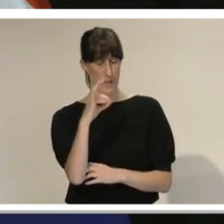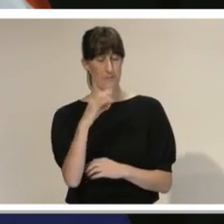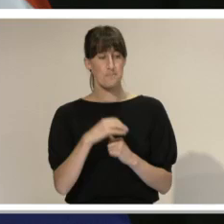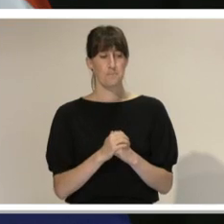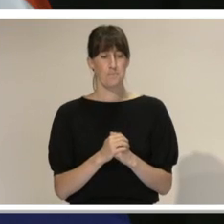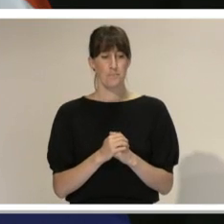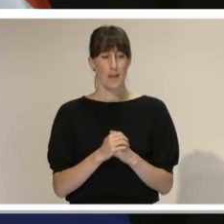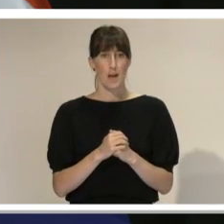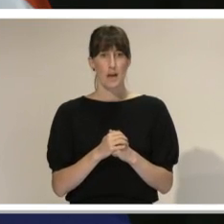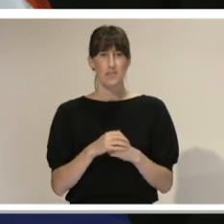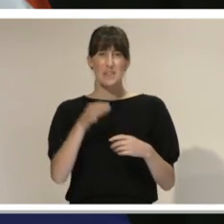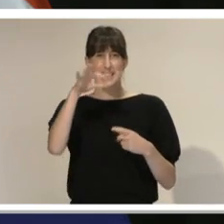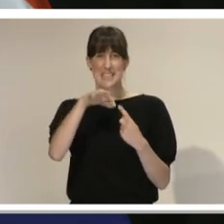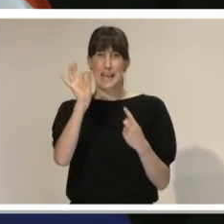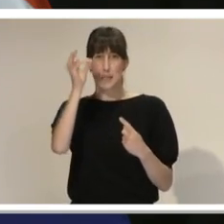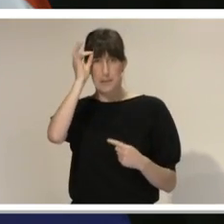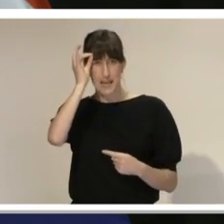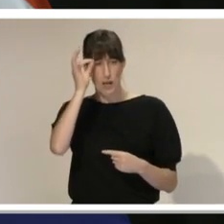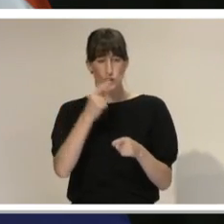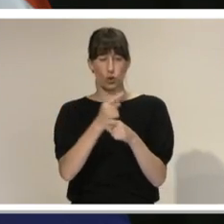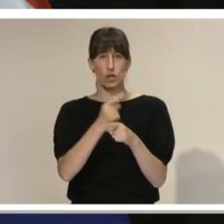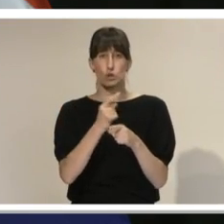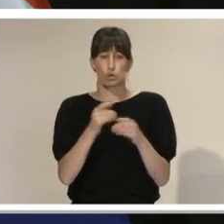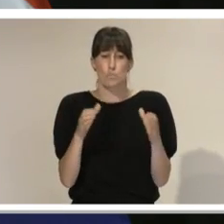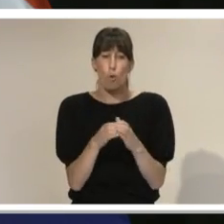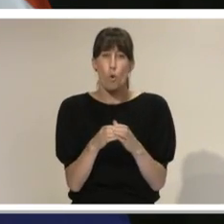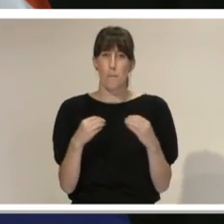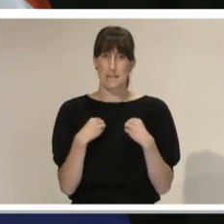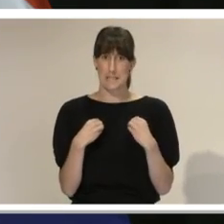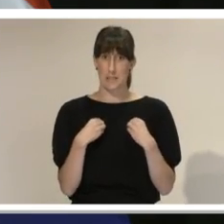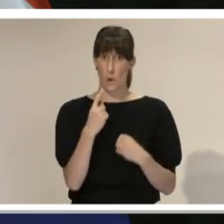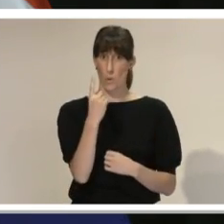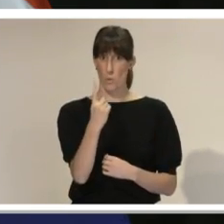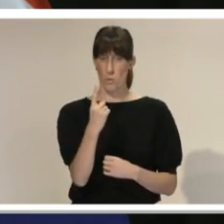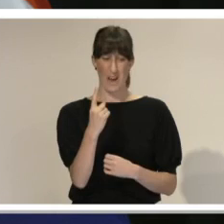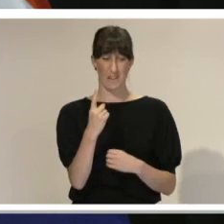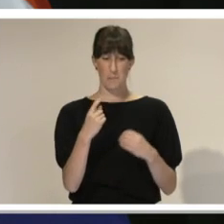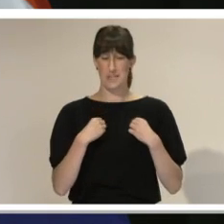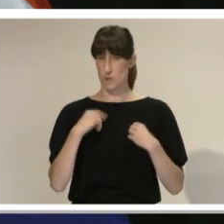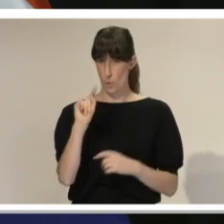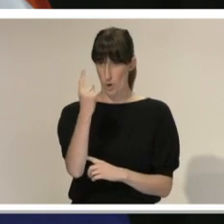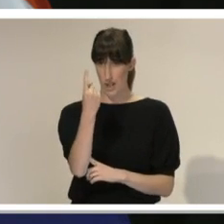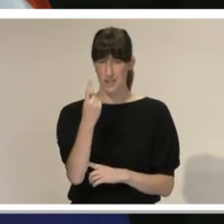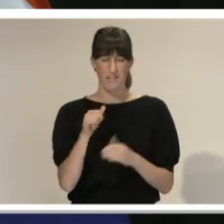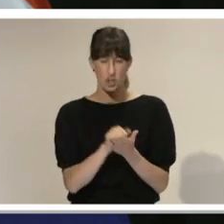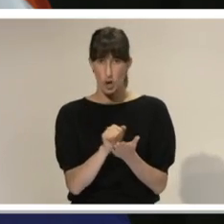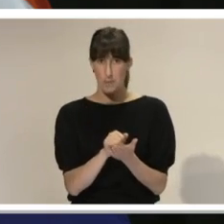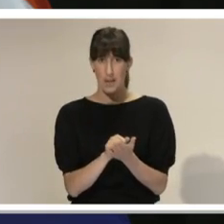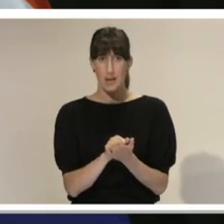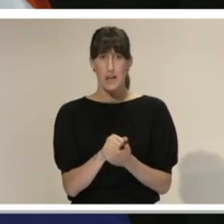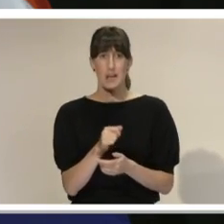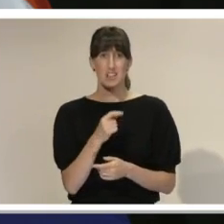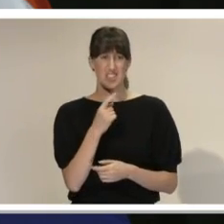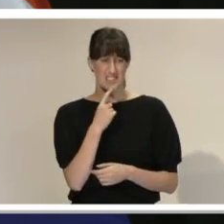medium businesses, we heard from a business owner in Auckland who runs a shopping mall, and she was saying, look at these tiny numbers of positive cases we're getting each